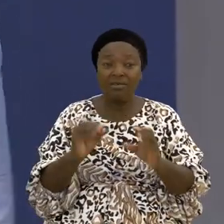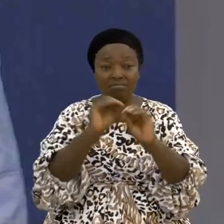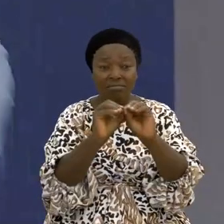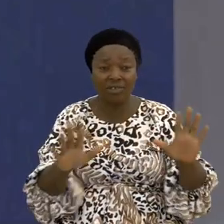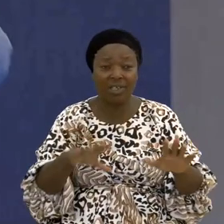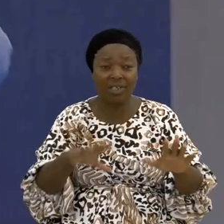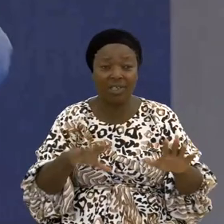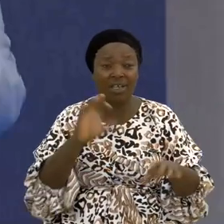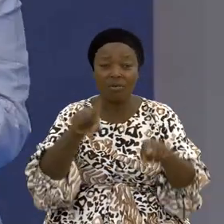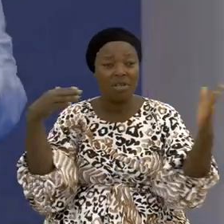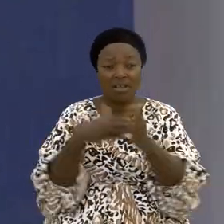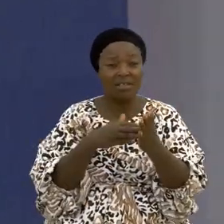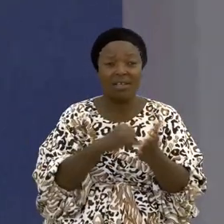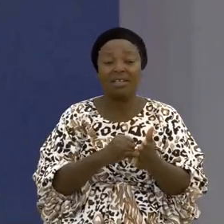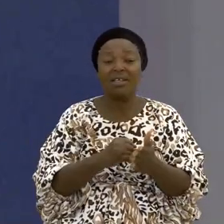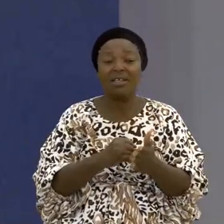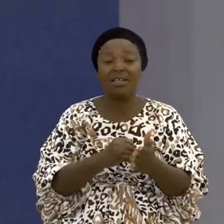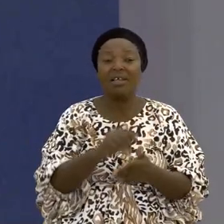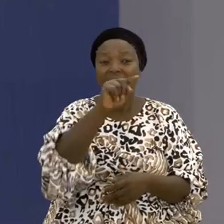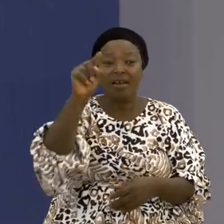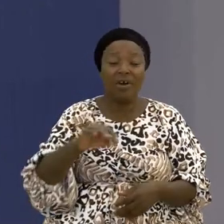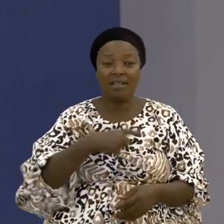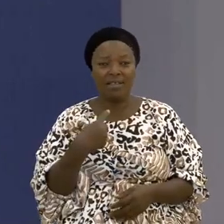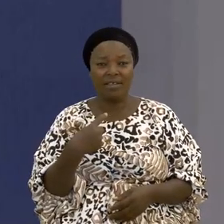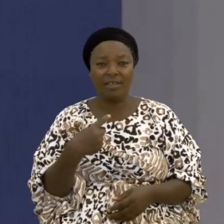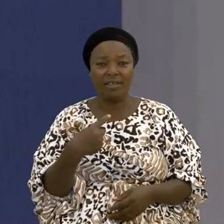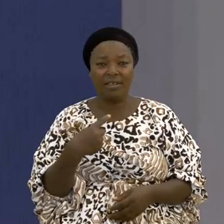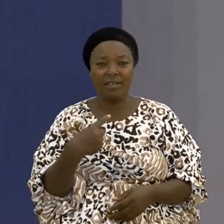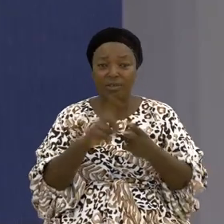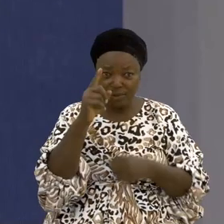can contradict it. Therefore, I say